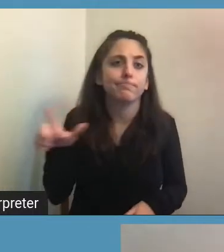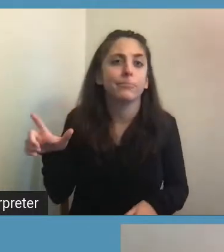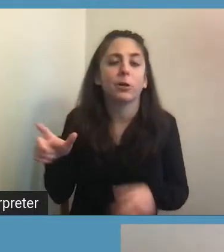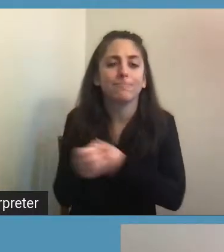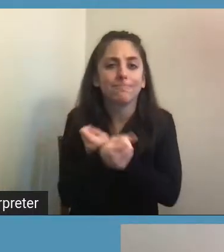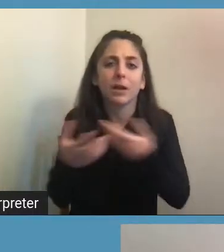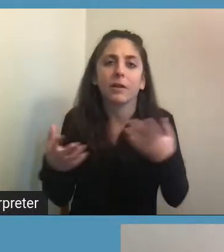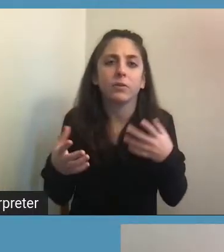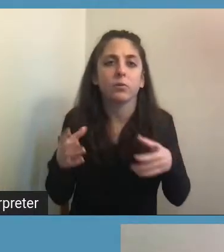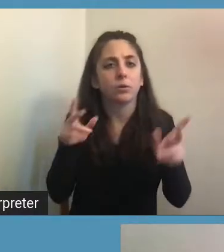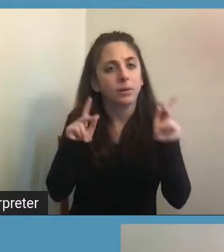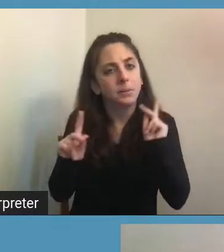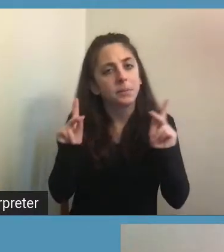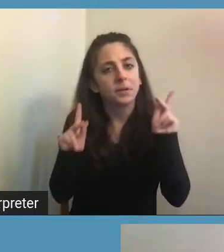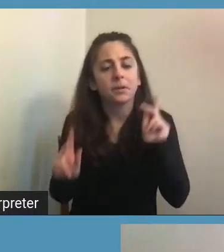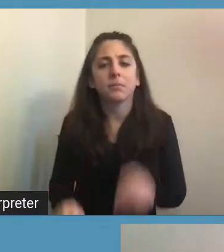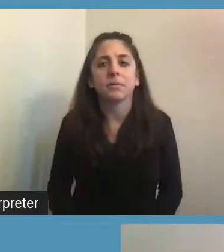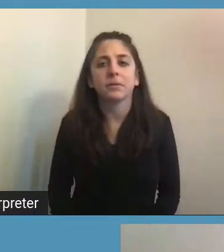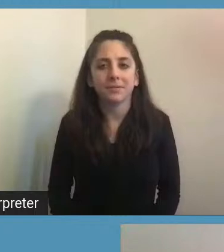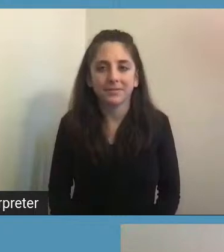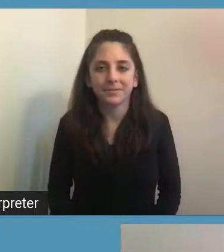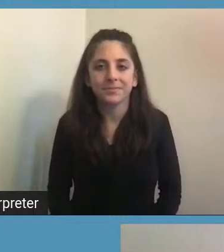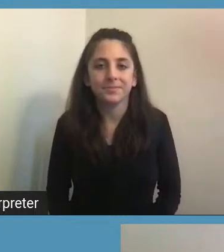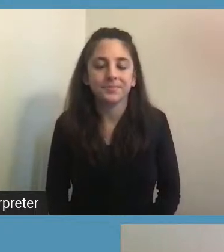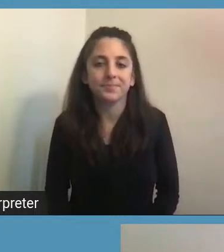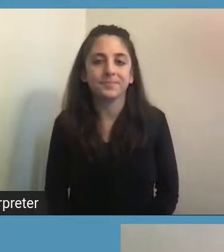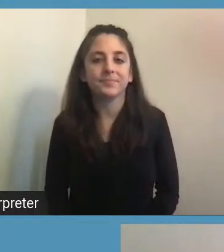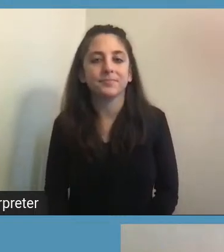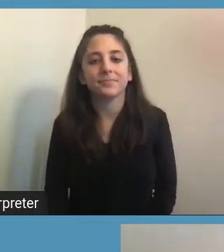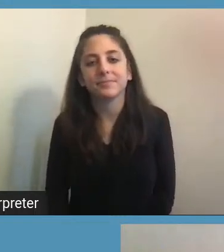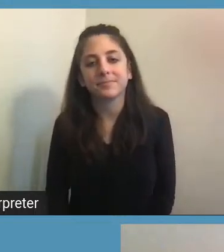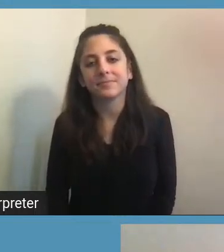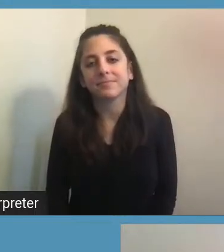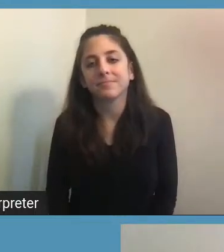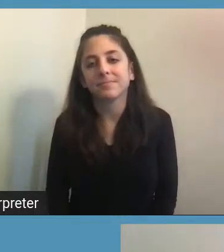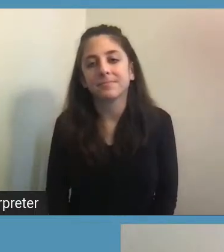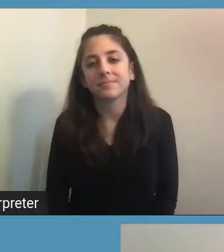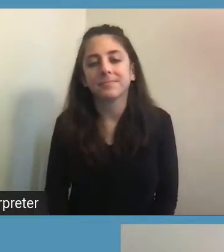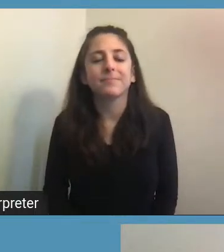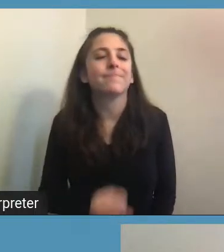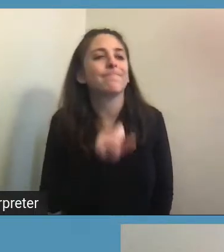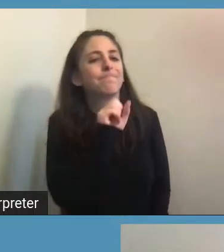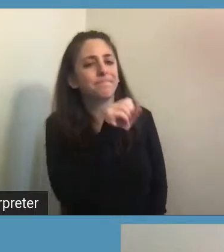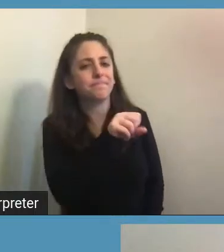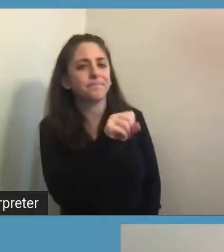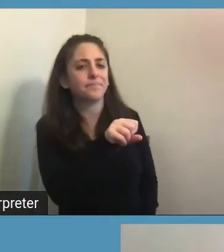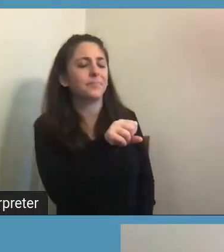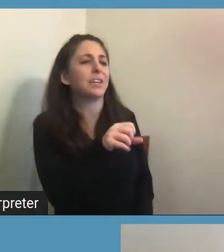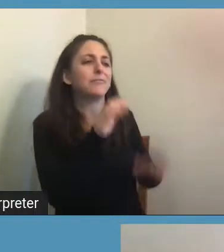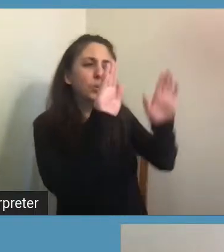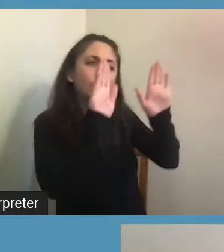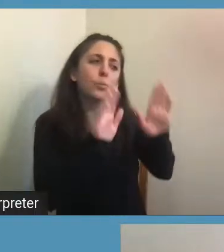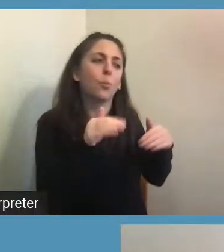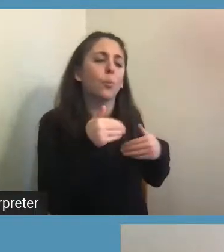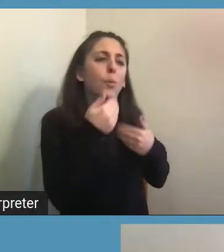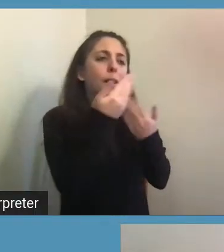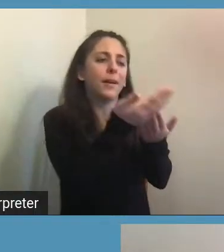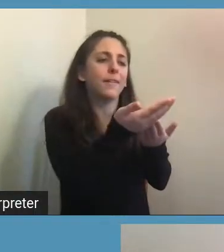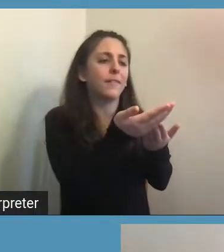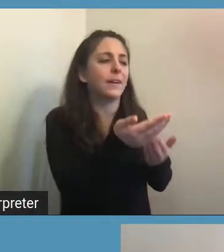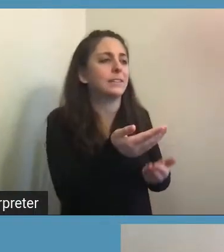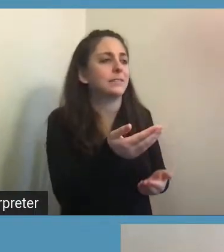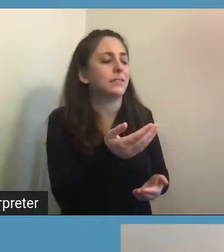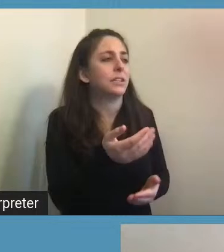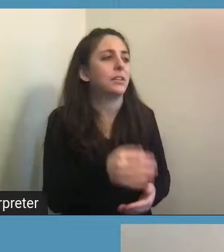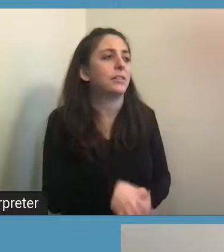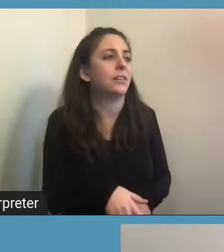um, we're people on the back end. Yeah, again, that's great advice, and it sort of goes